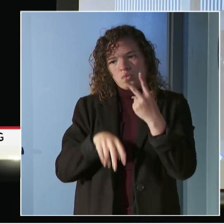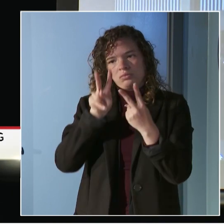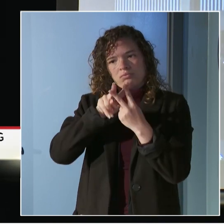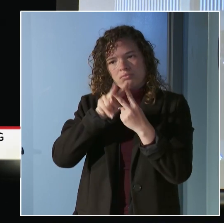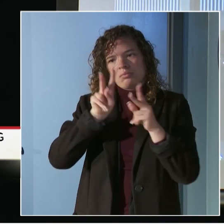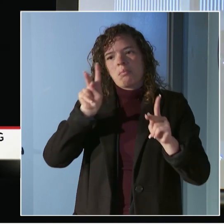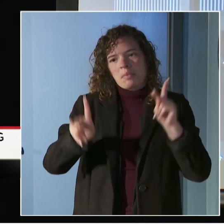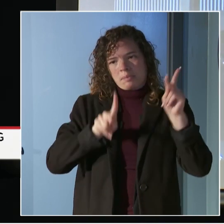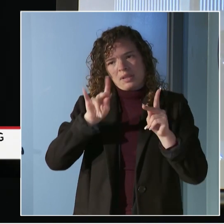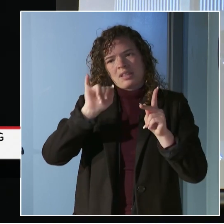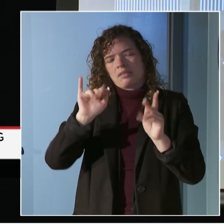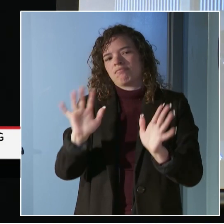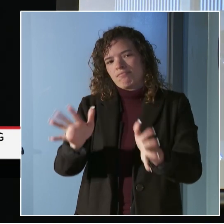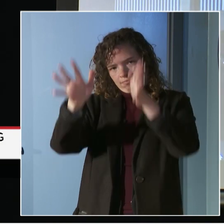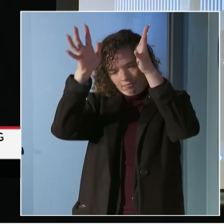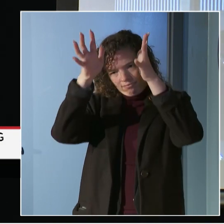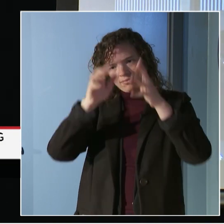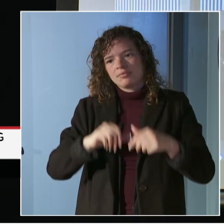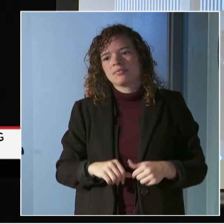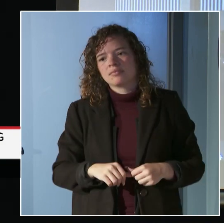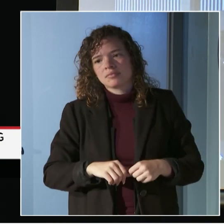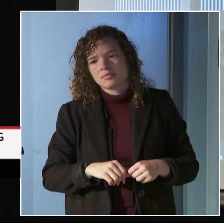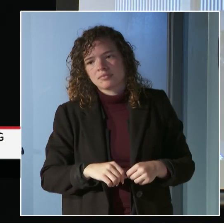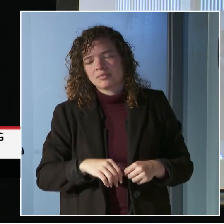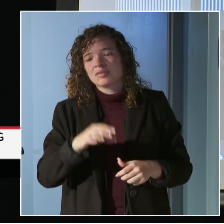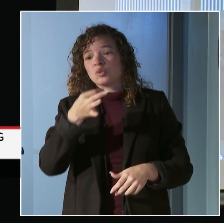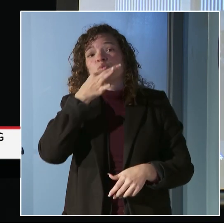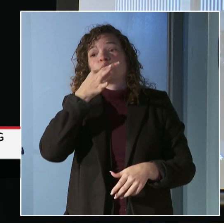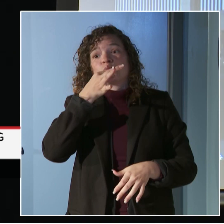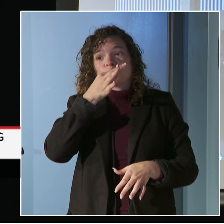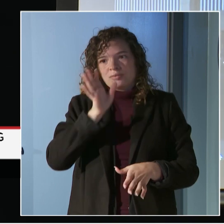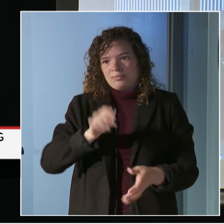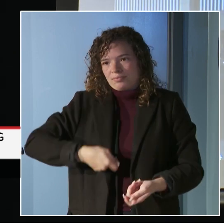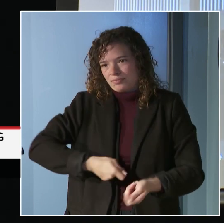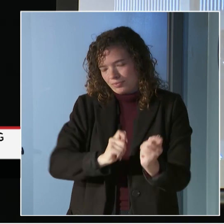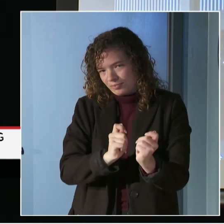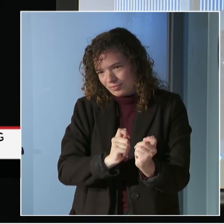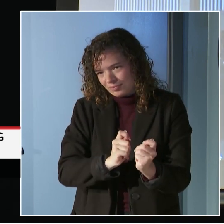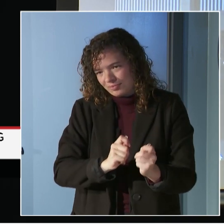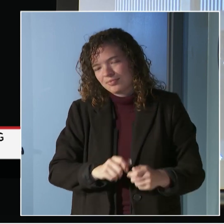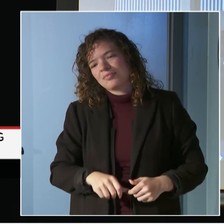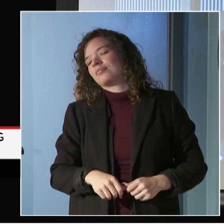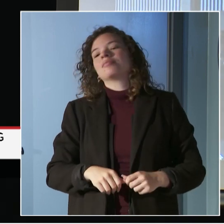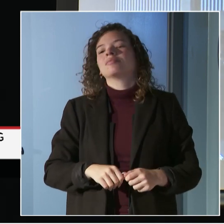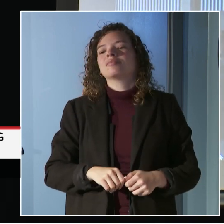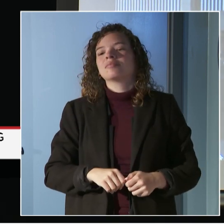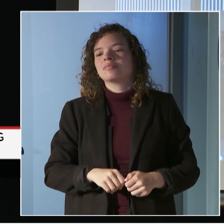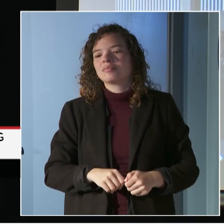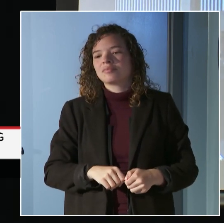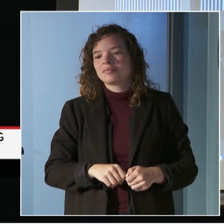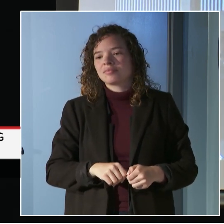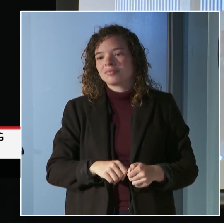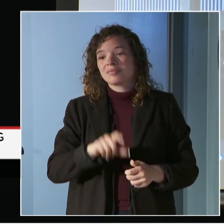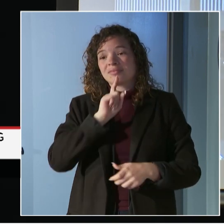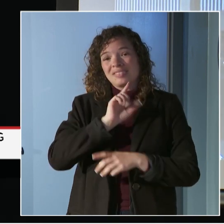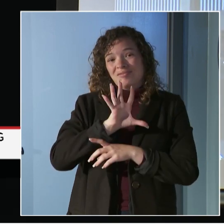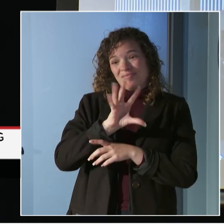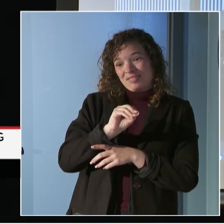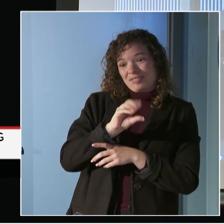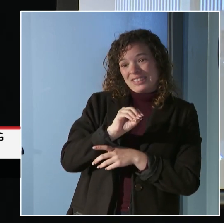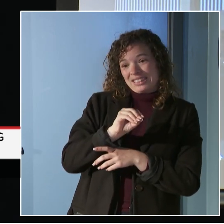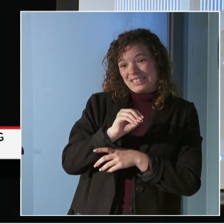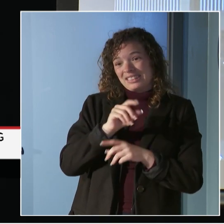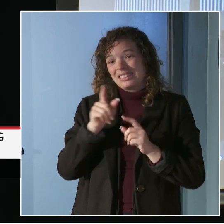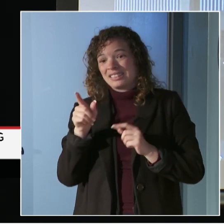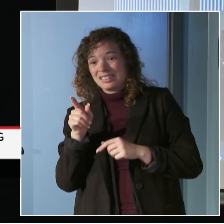We're almost to the dirt. When you're about to turn 50 and your co-founders still serve on your